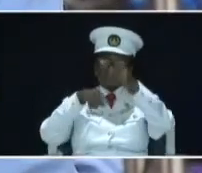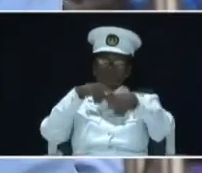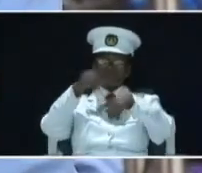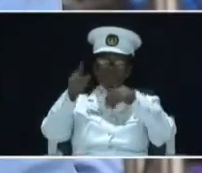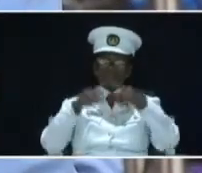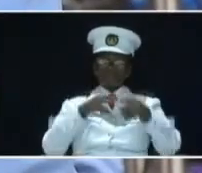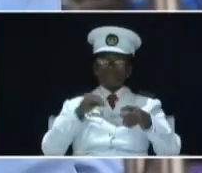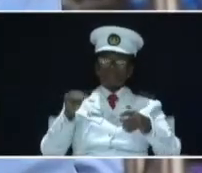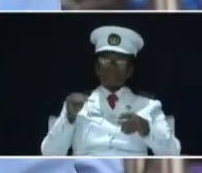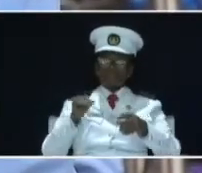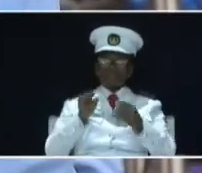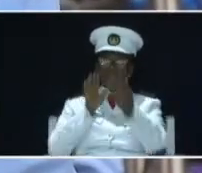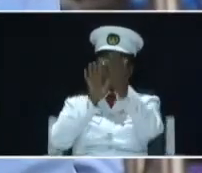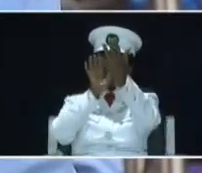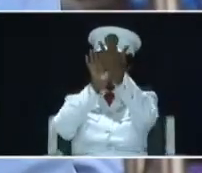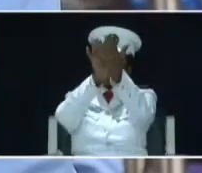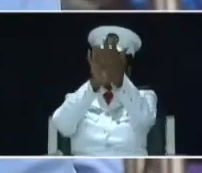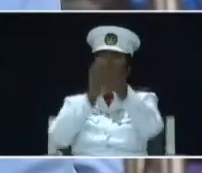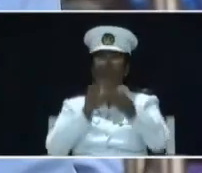and face